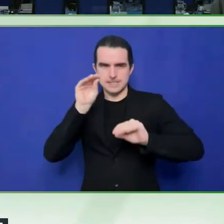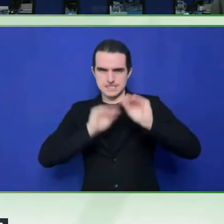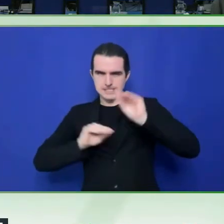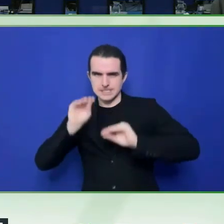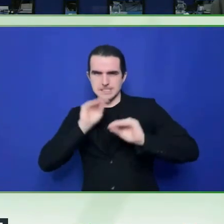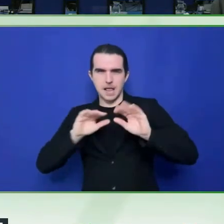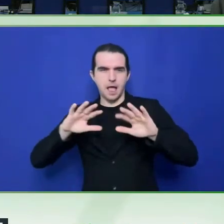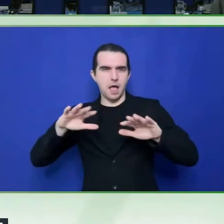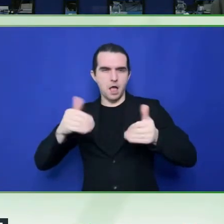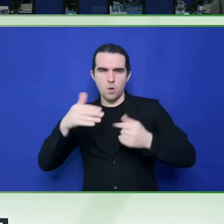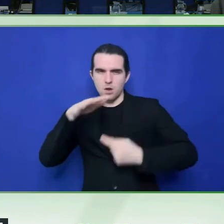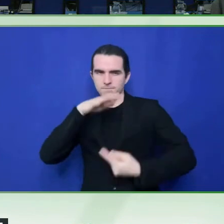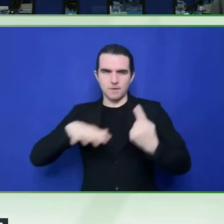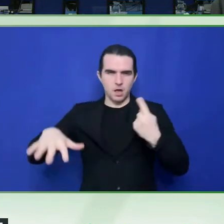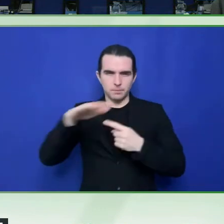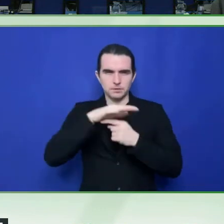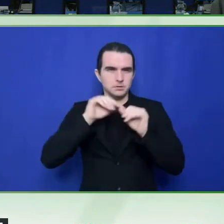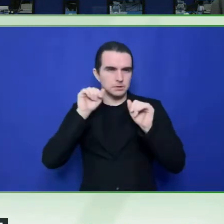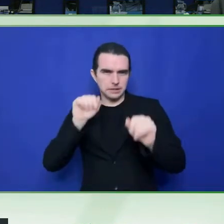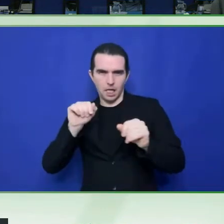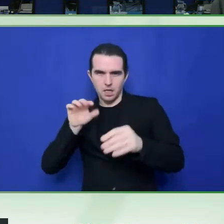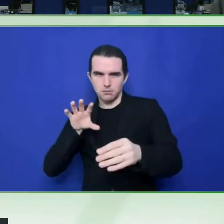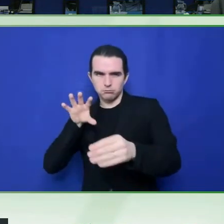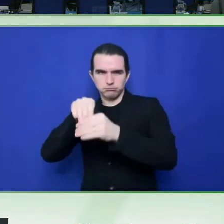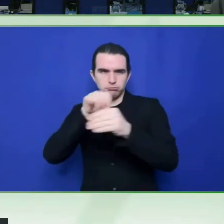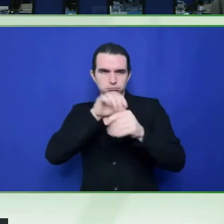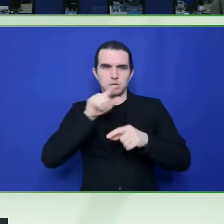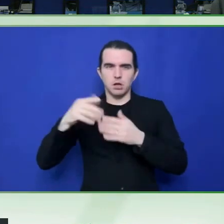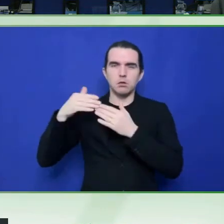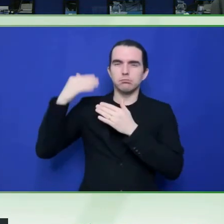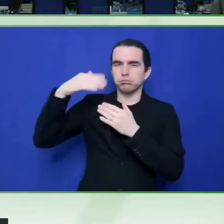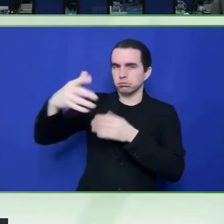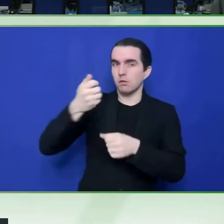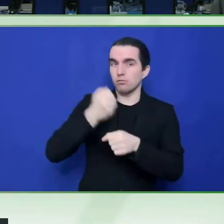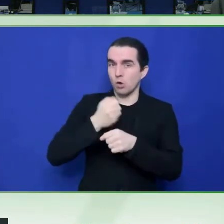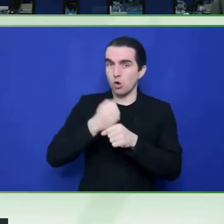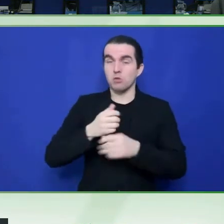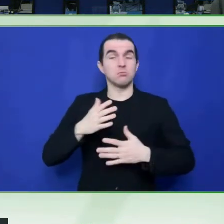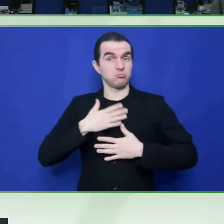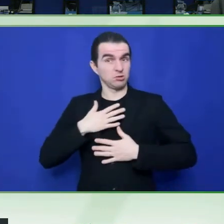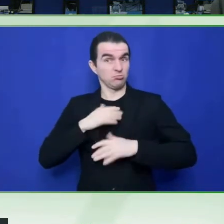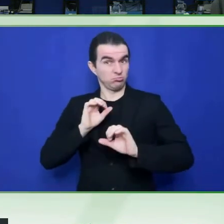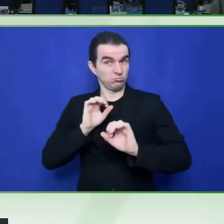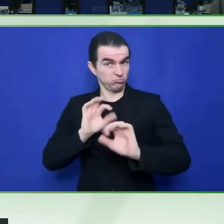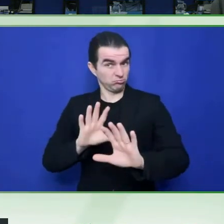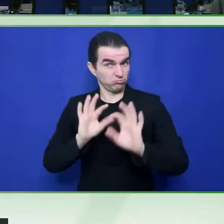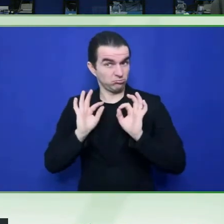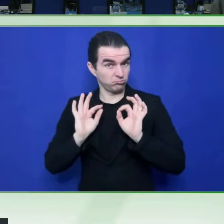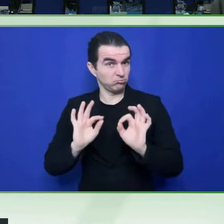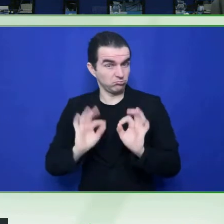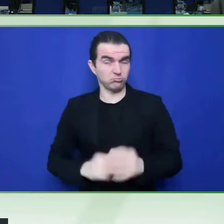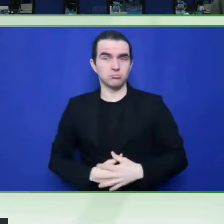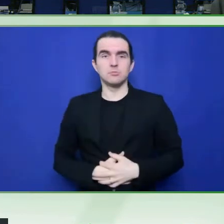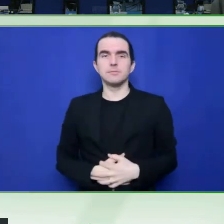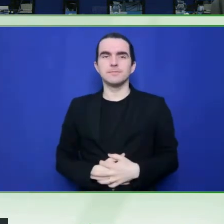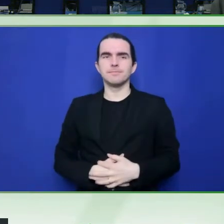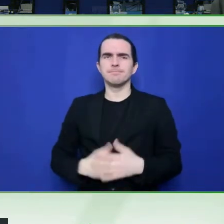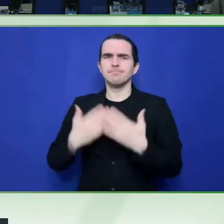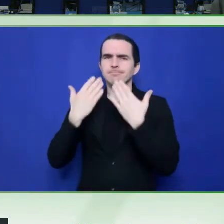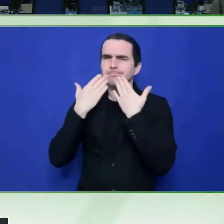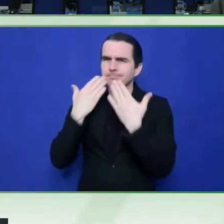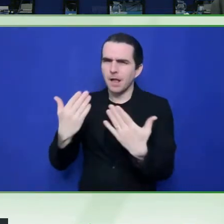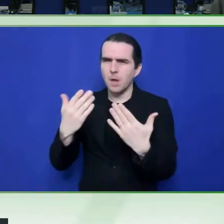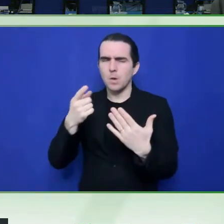as well. And I would like to pass us all back to Jürgen to introduce the next presenter. Please,